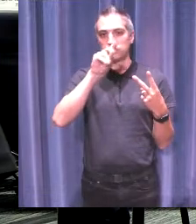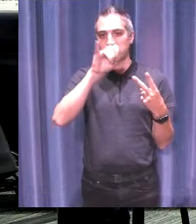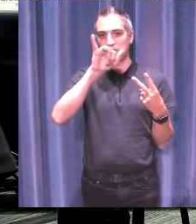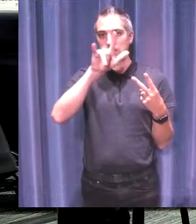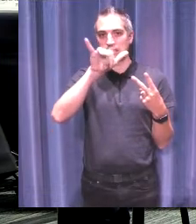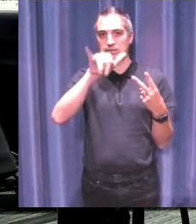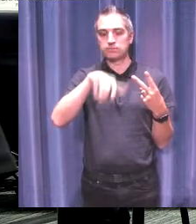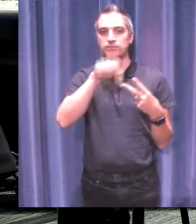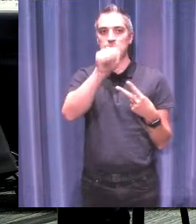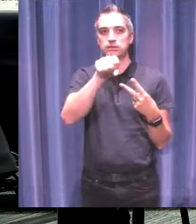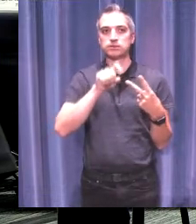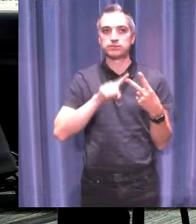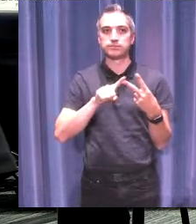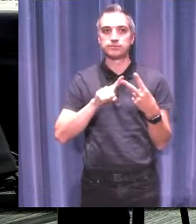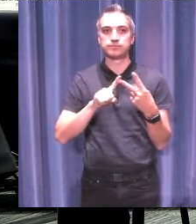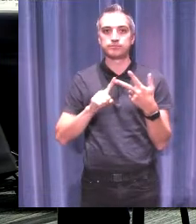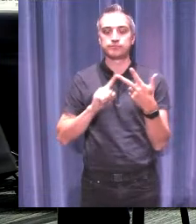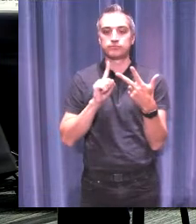Daly. Yes.